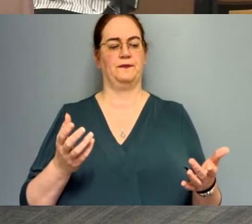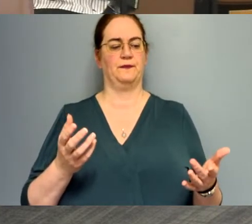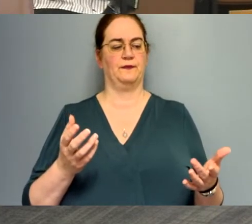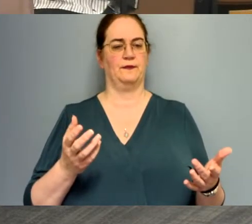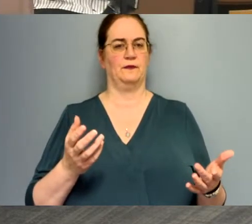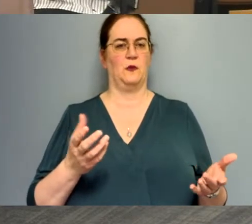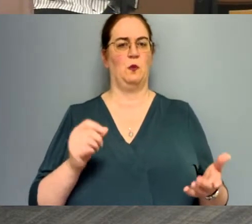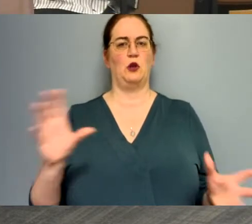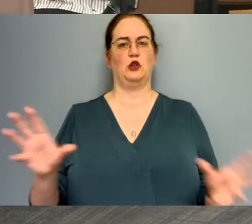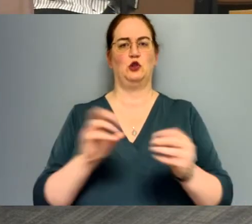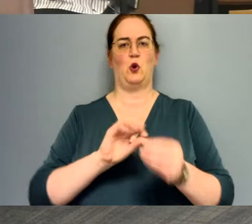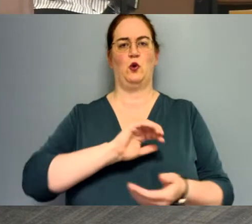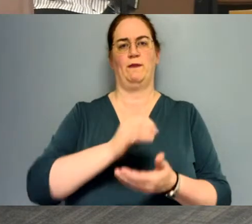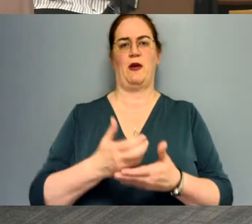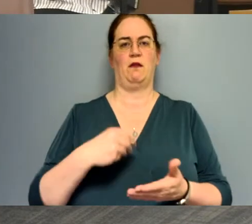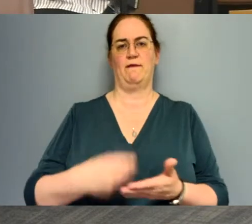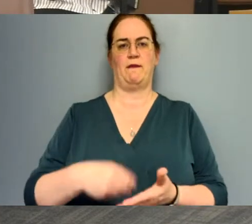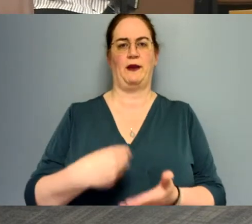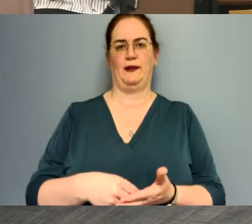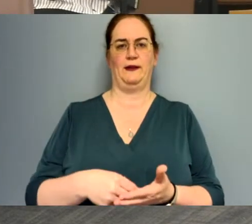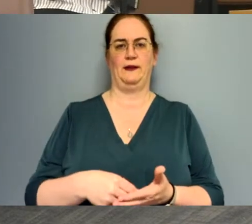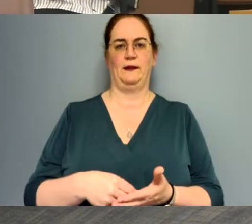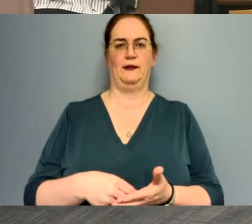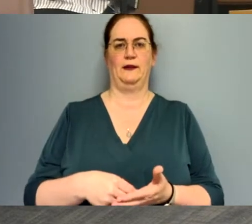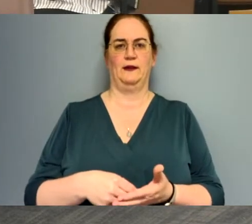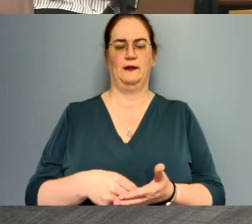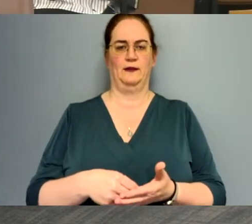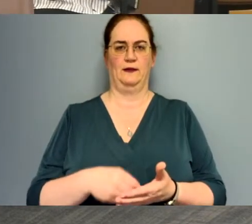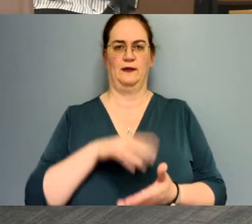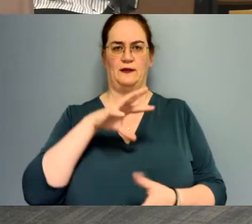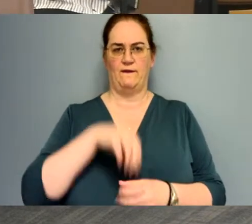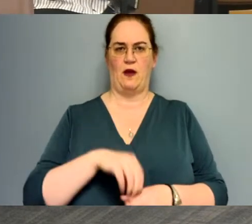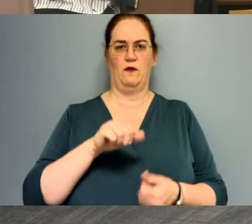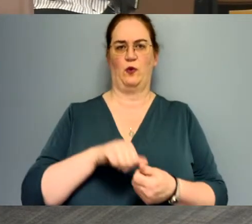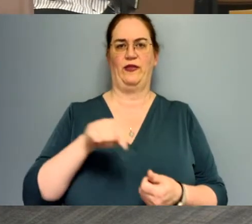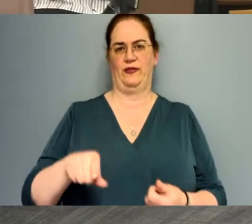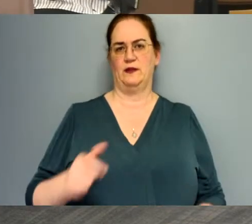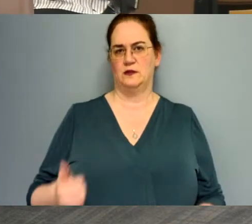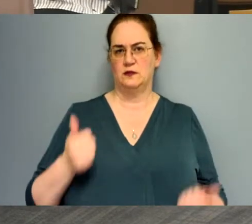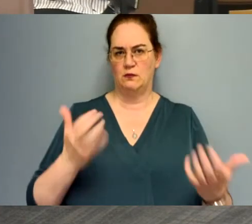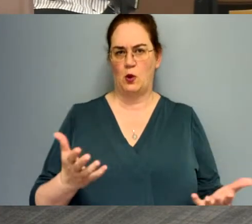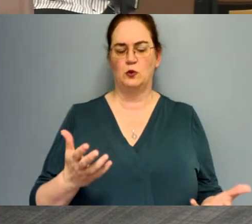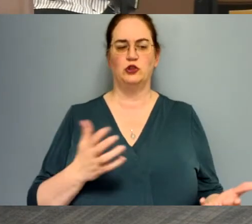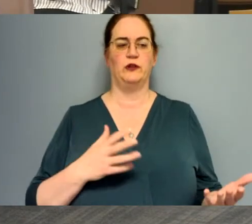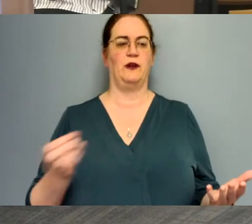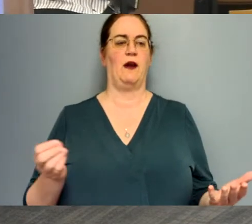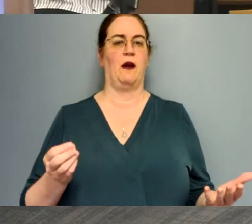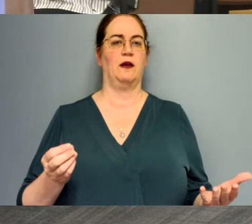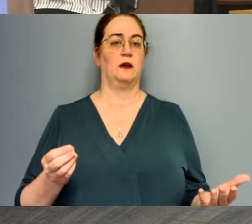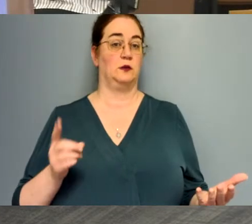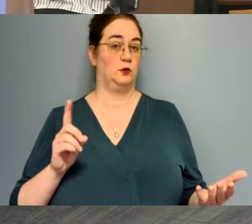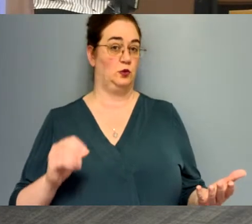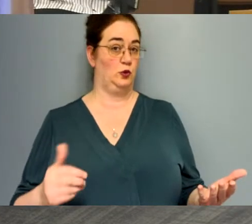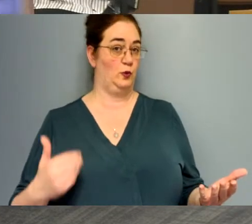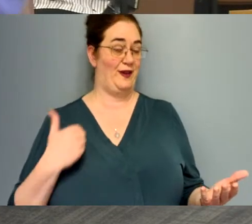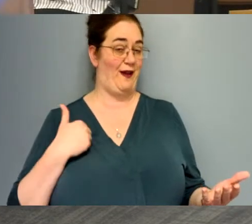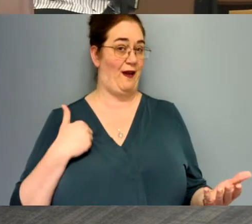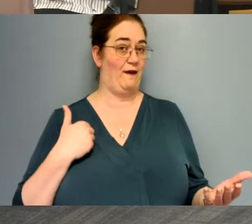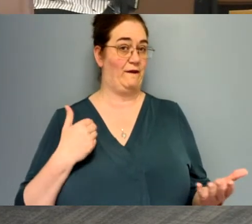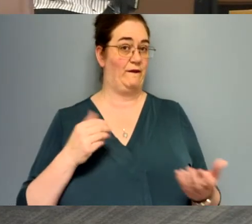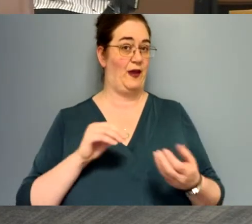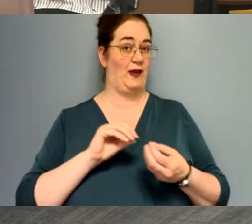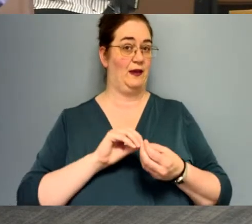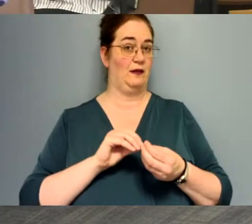What's the total amount of money that is involved with this motion? And do we have a